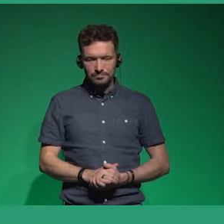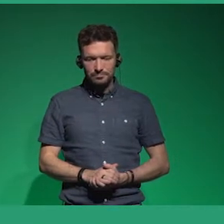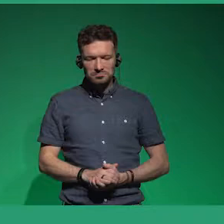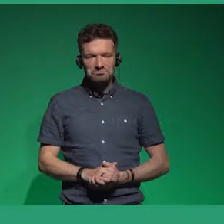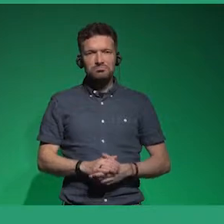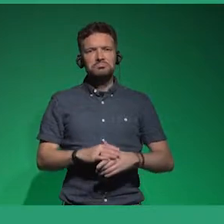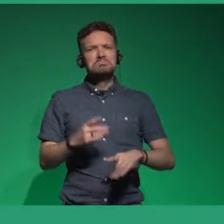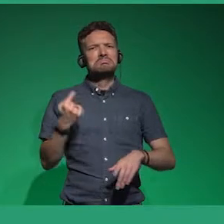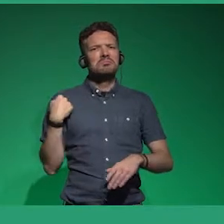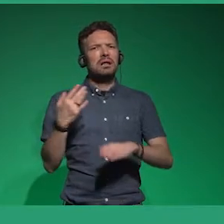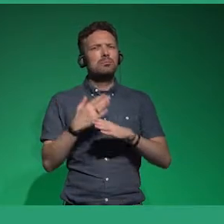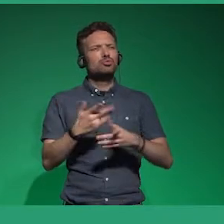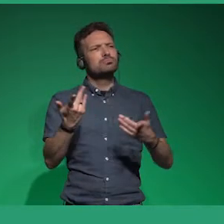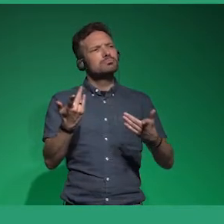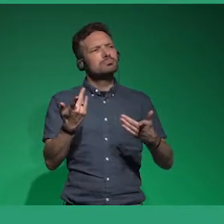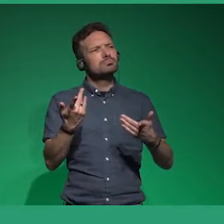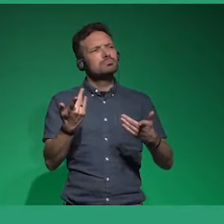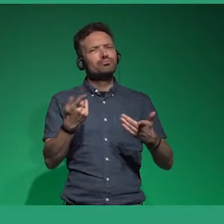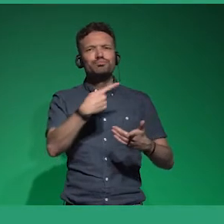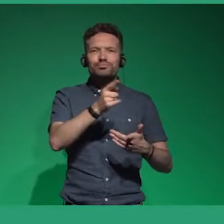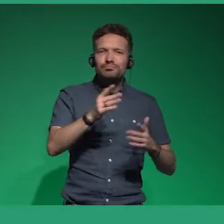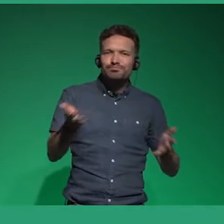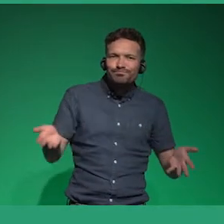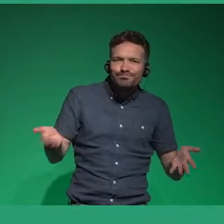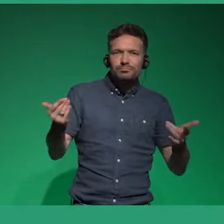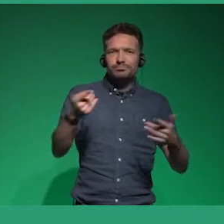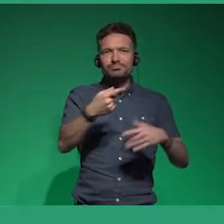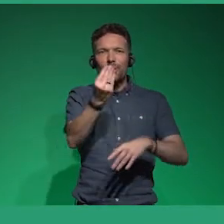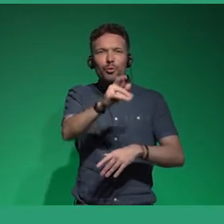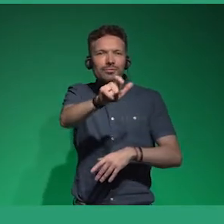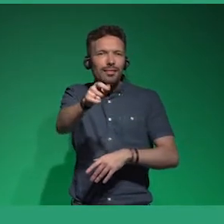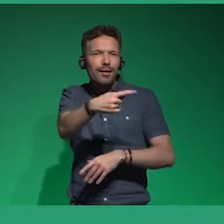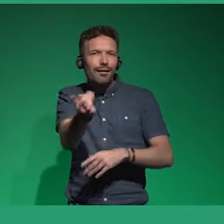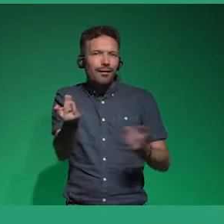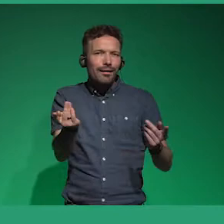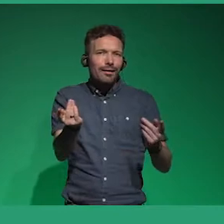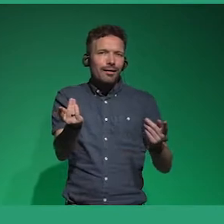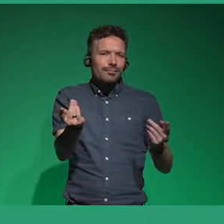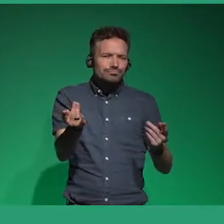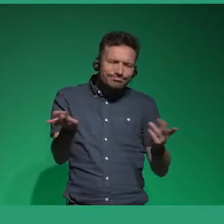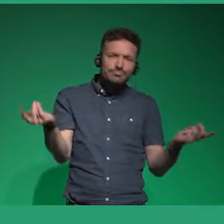to spare like 1 month in the remote area, like in the forest,